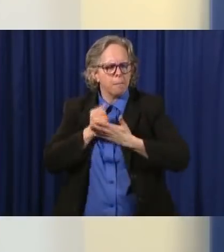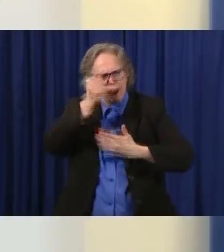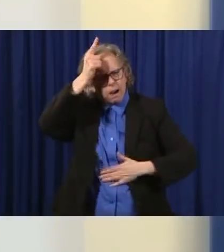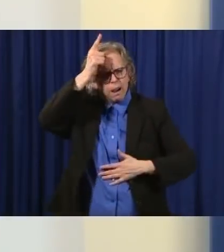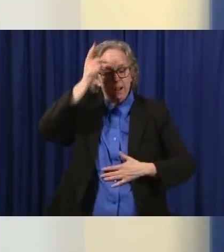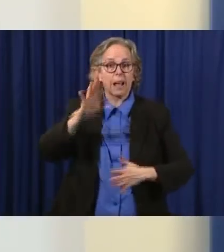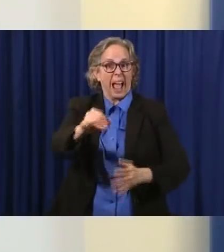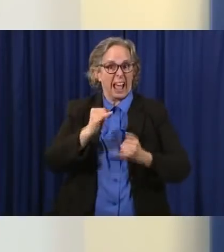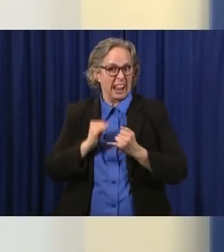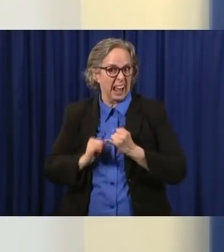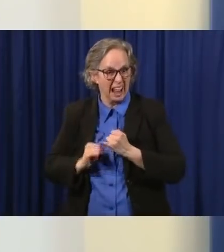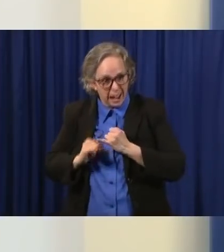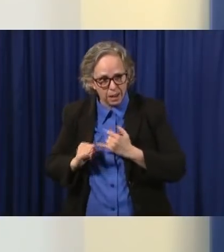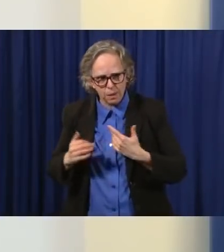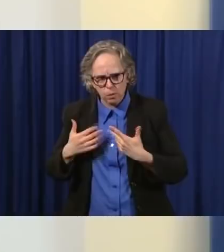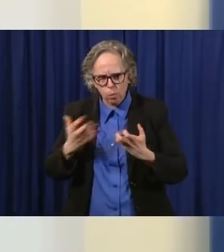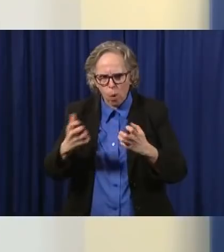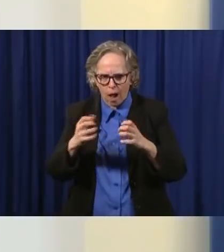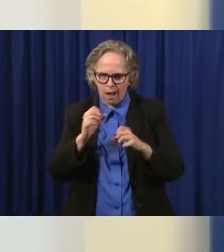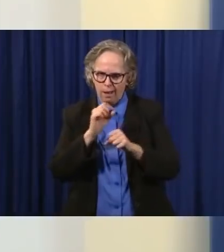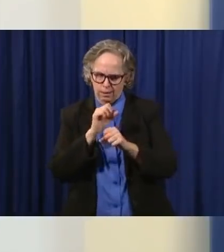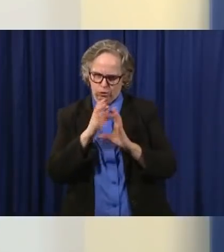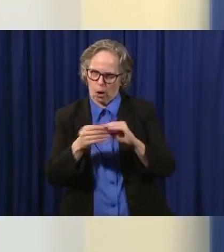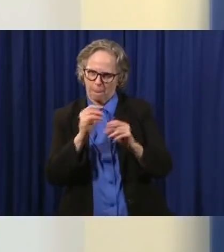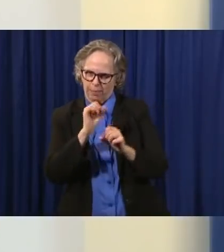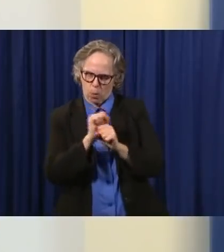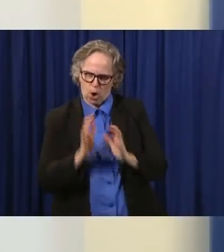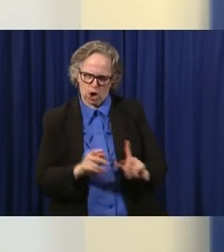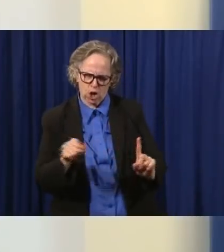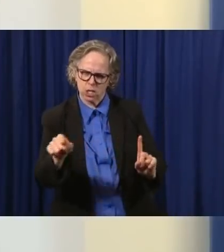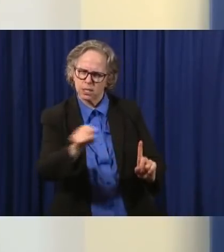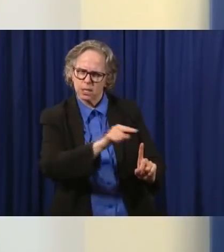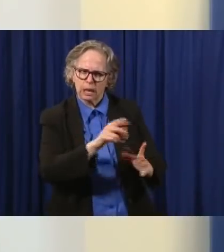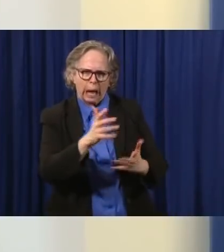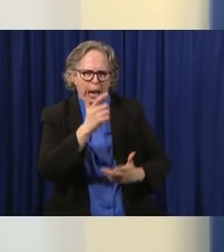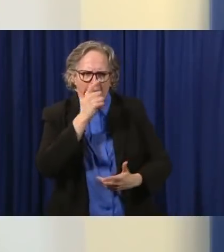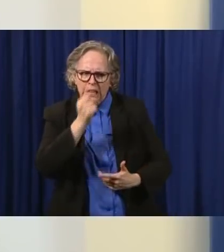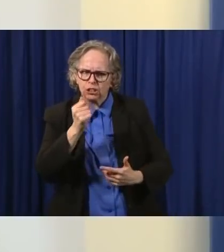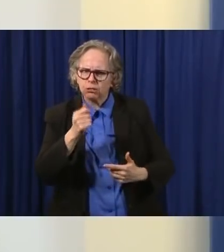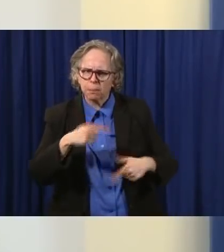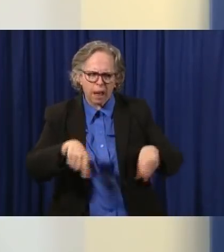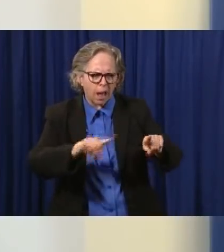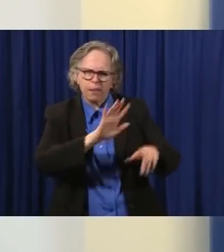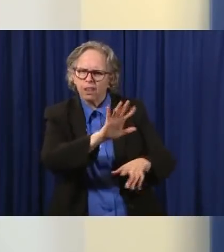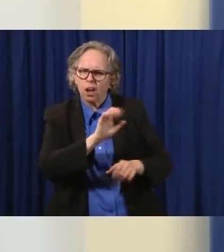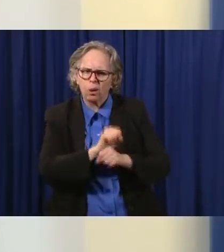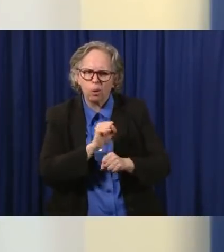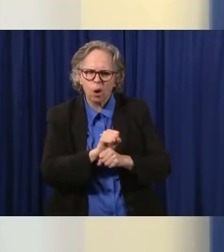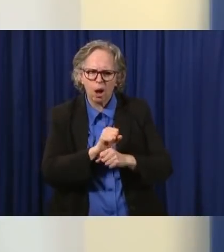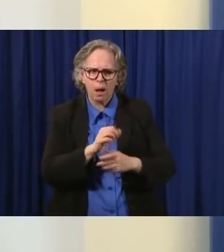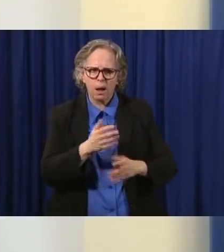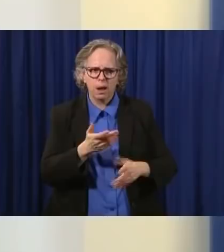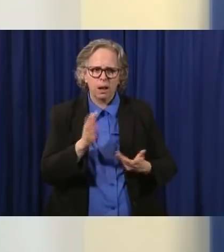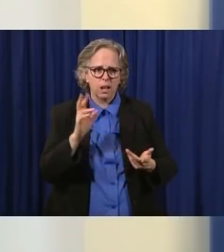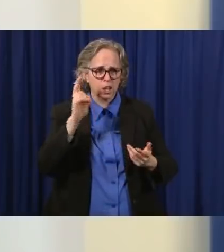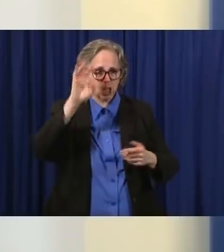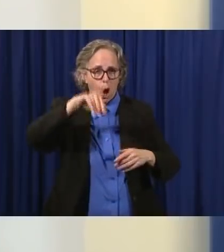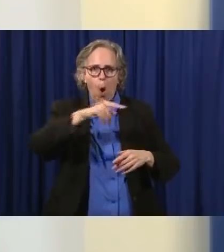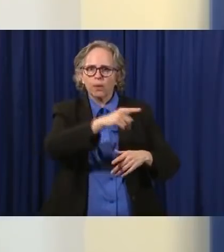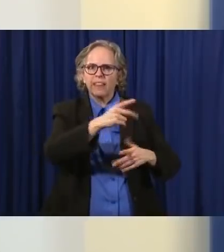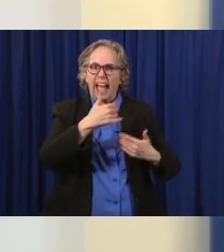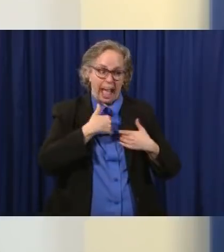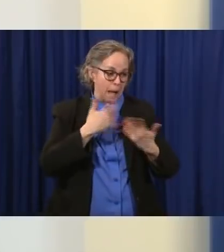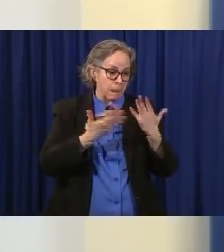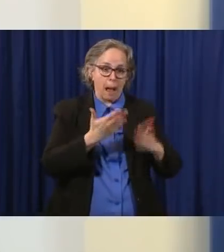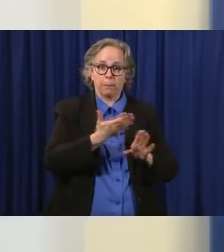only are we very interested in learning about them, any pre-existing conditions they have as well, but how do they go home?